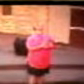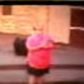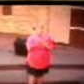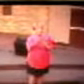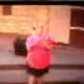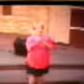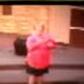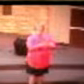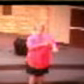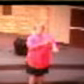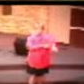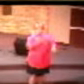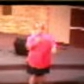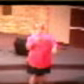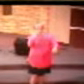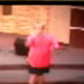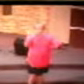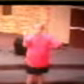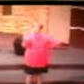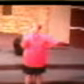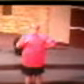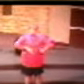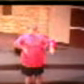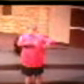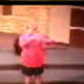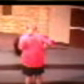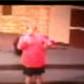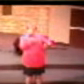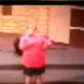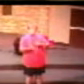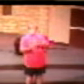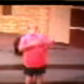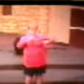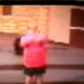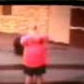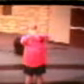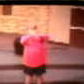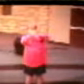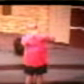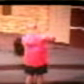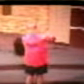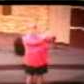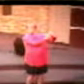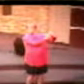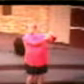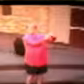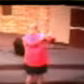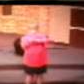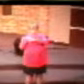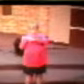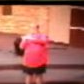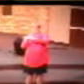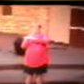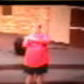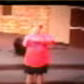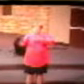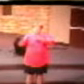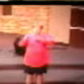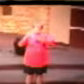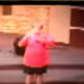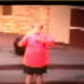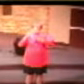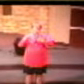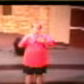will re-identify themselves as boundary crossers. Radical, risk-taking, vulnerable